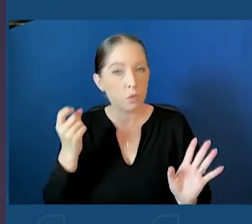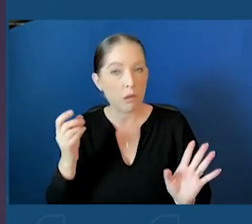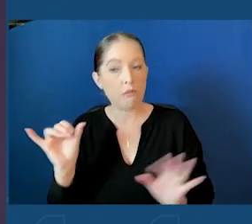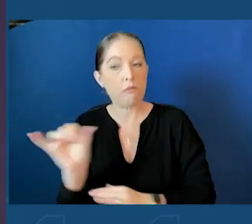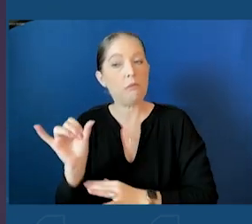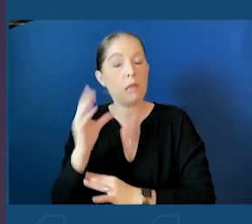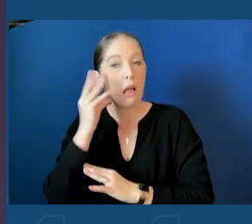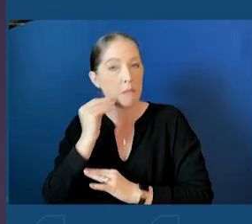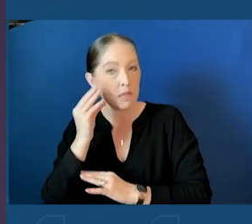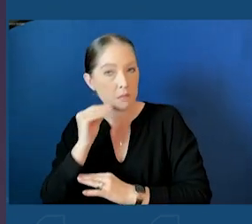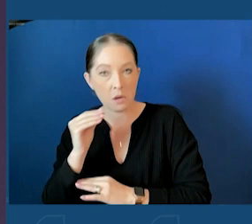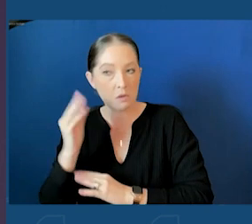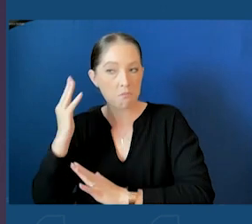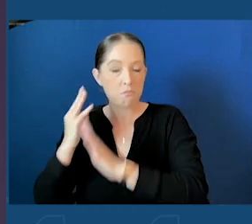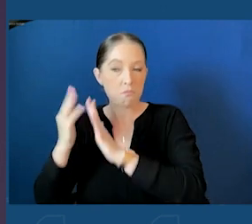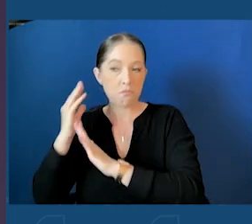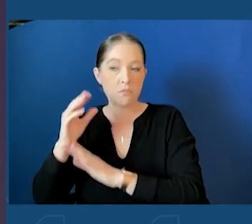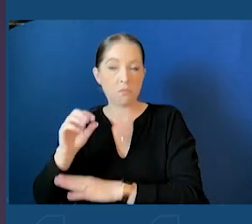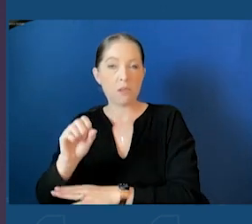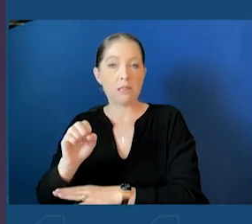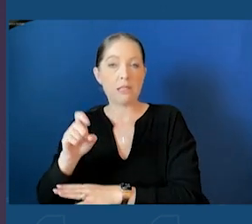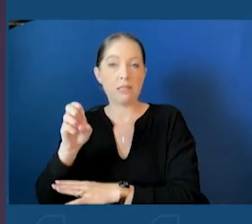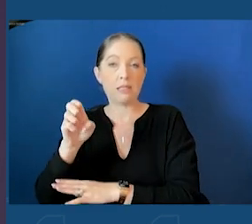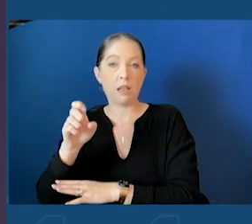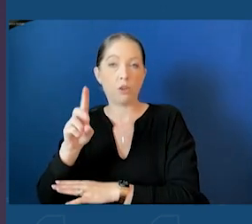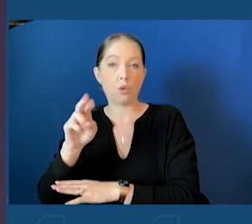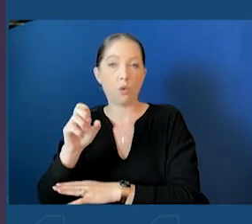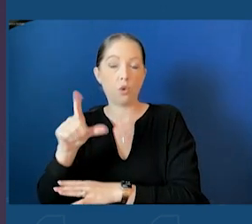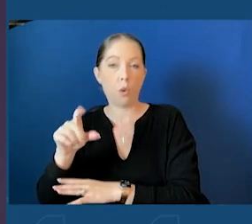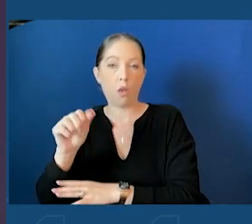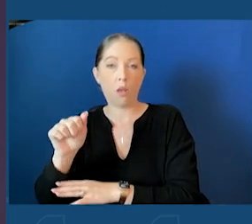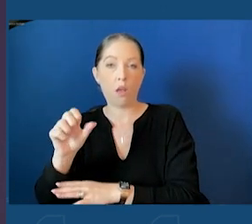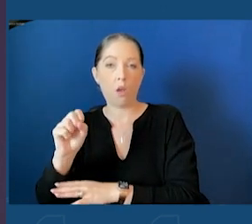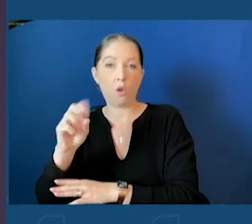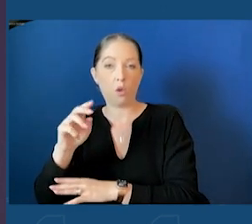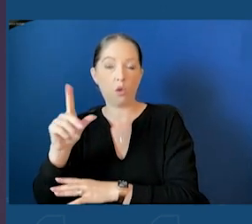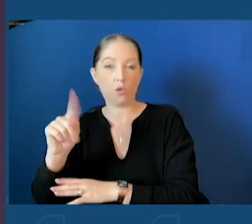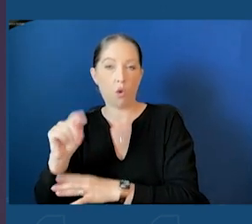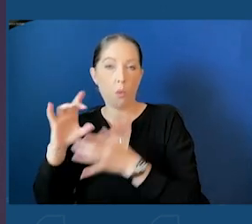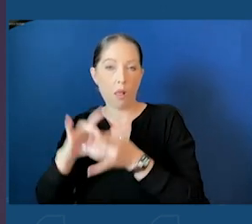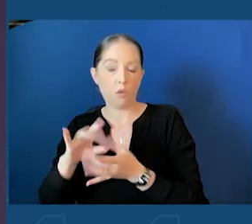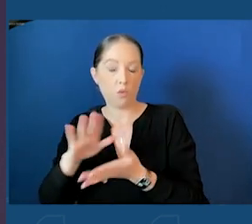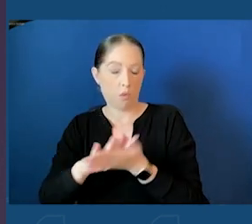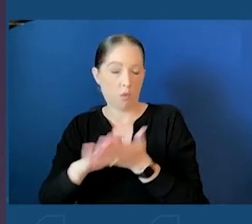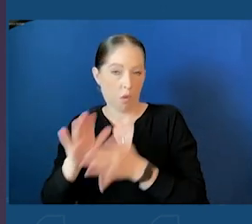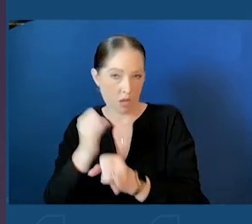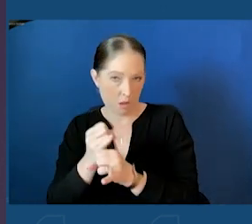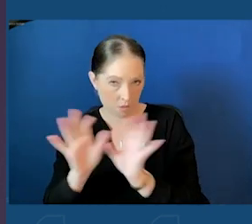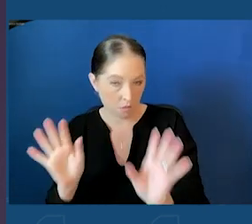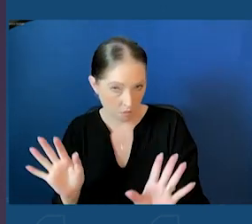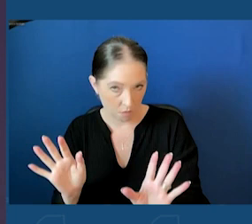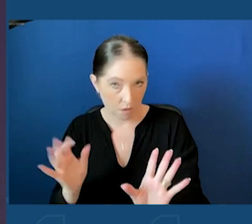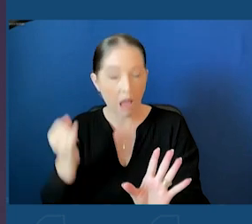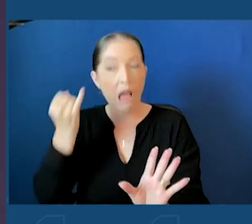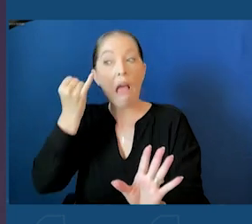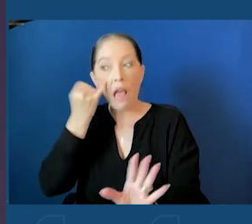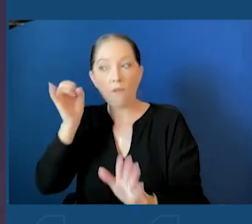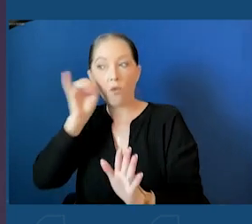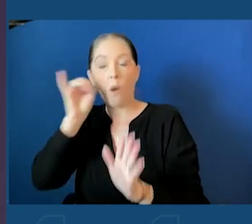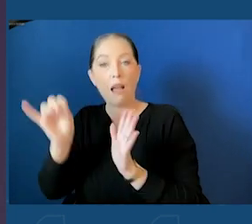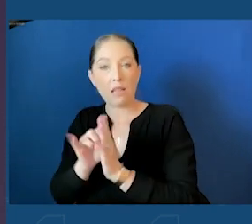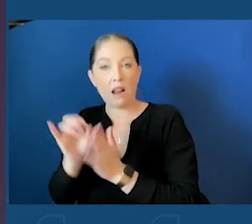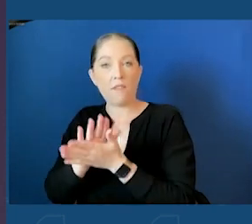years, sexual assault on college campuses. If you identify campuses that had high number of